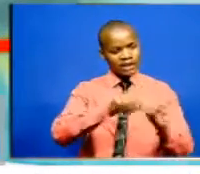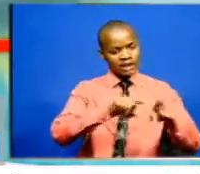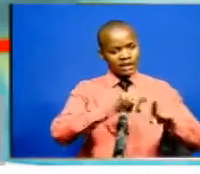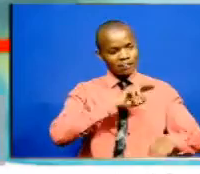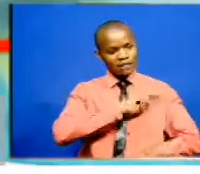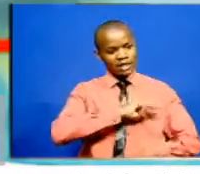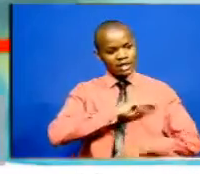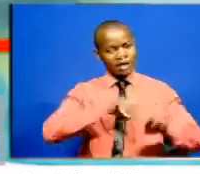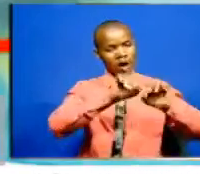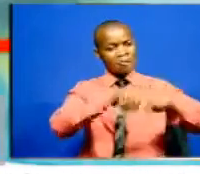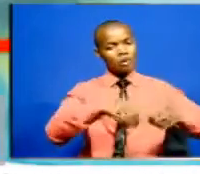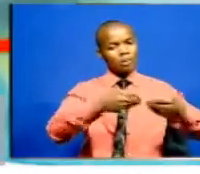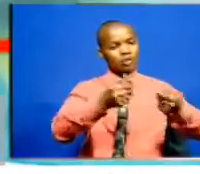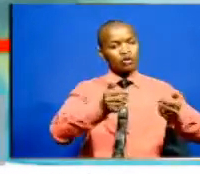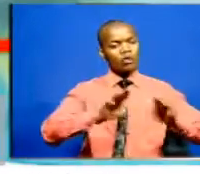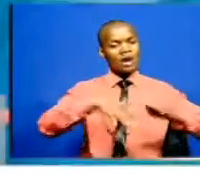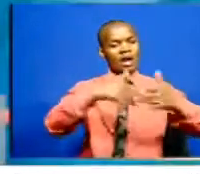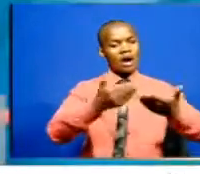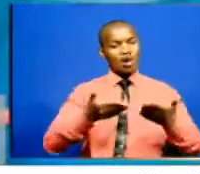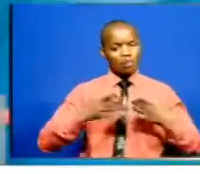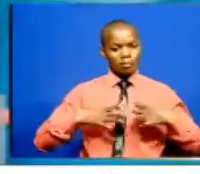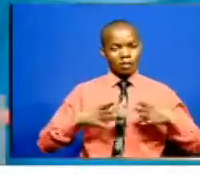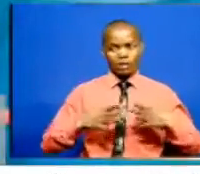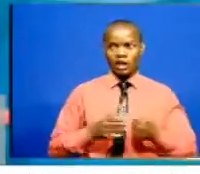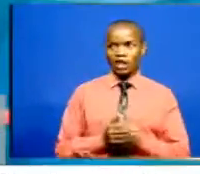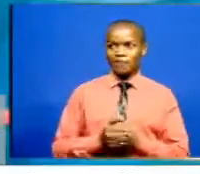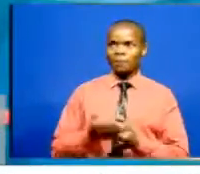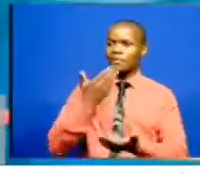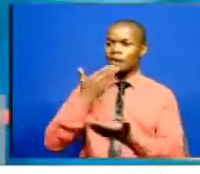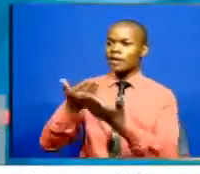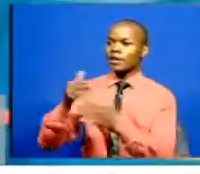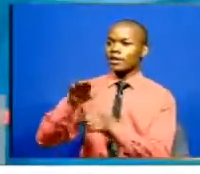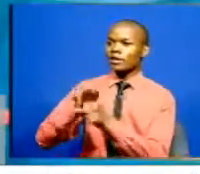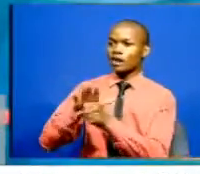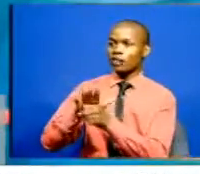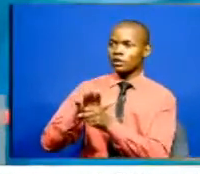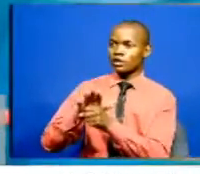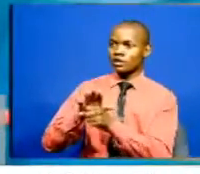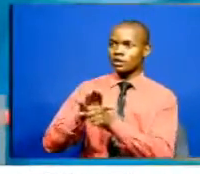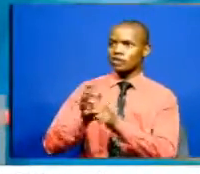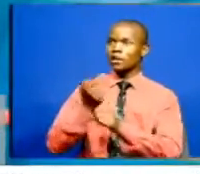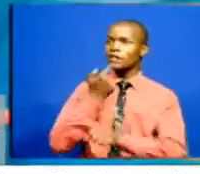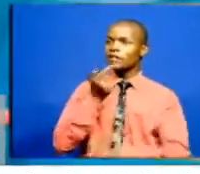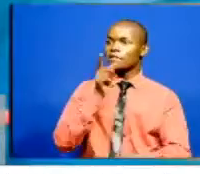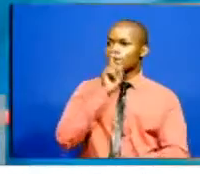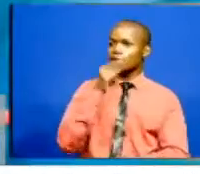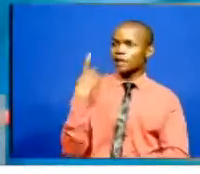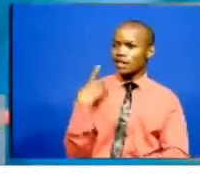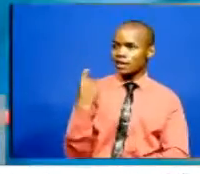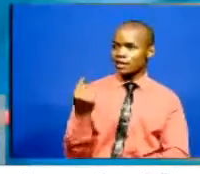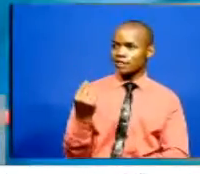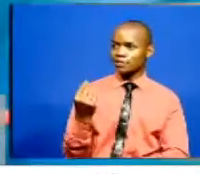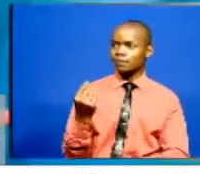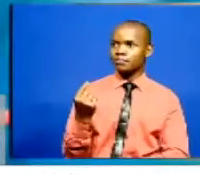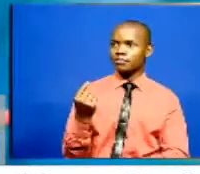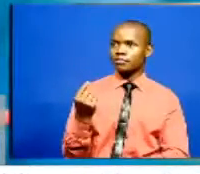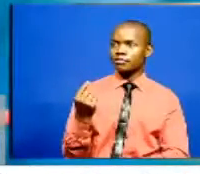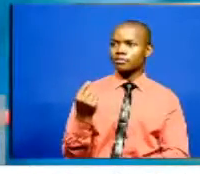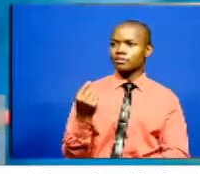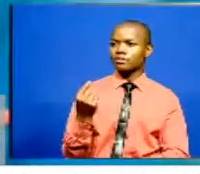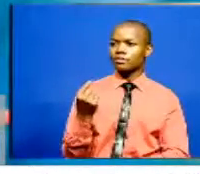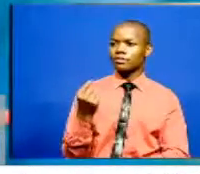ourselves. Thank you so much, Ben. I mentioned earlier that,